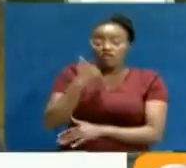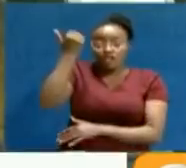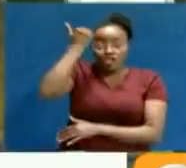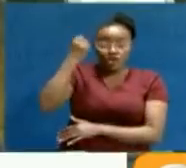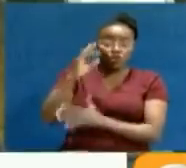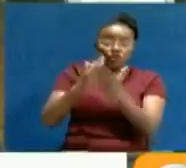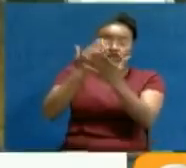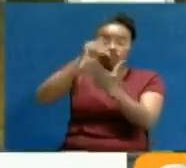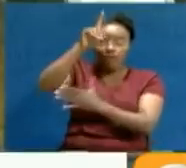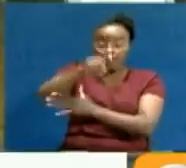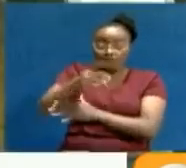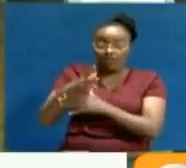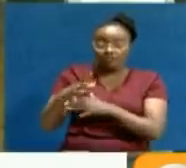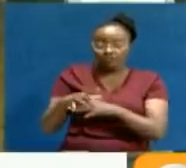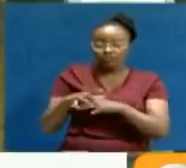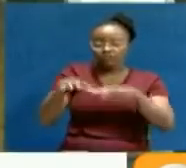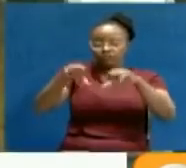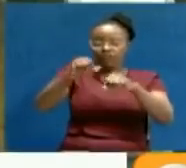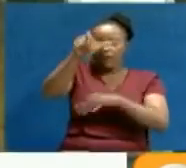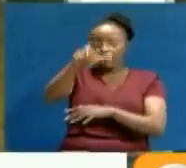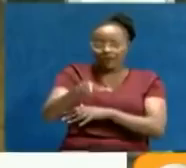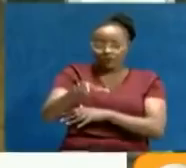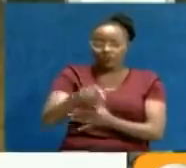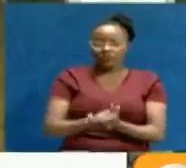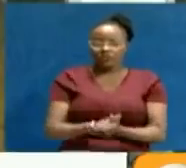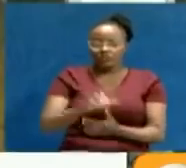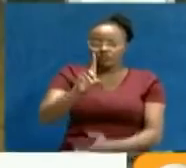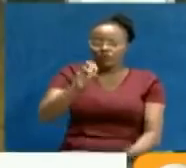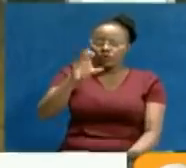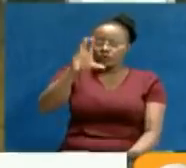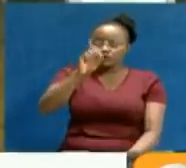Appeal and it must be filled. Dorcas Wangira, Citizen TV, Nairobi.